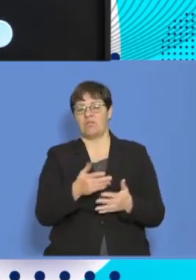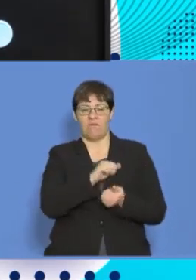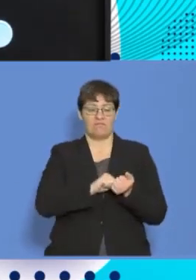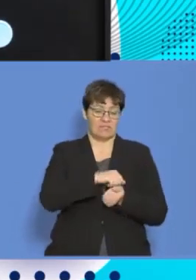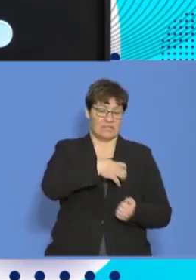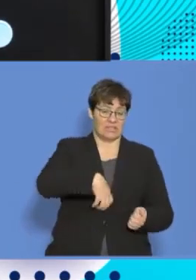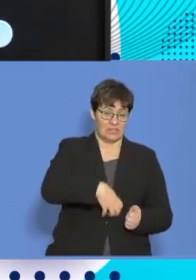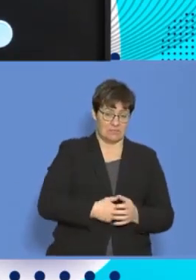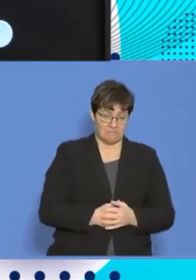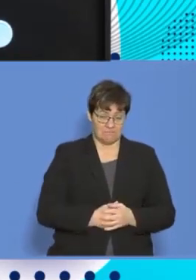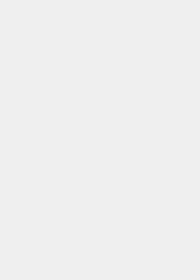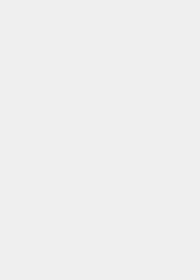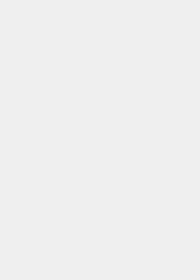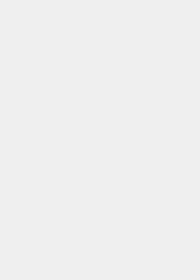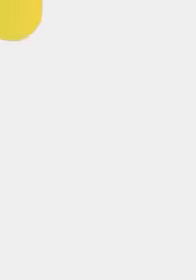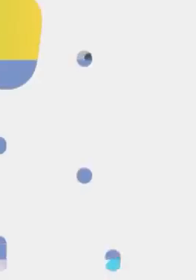digestion.